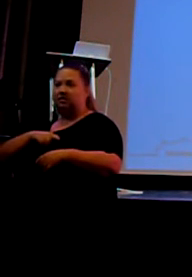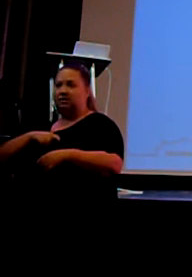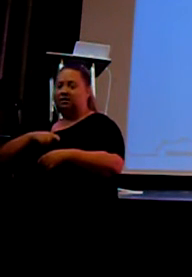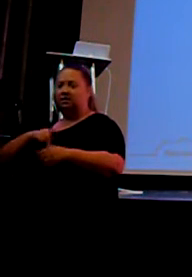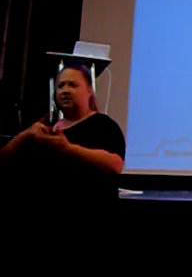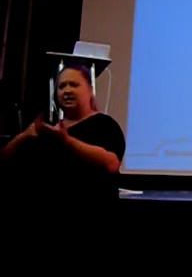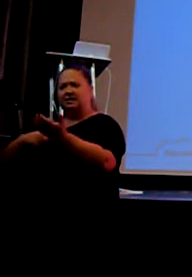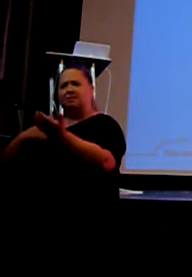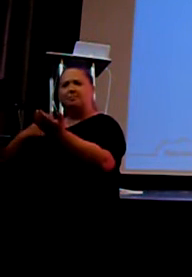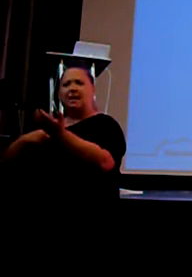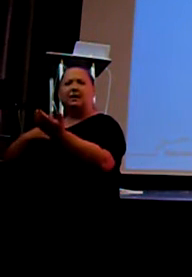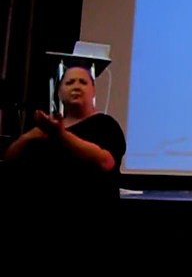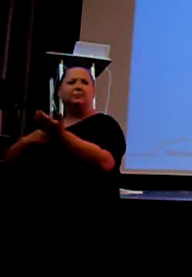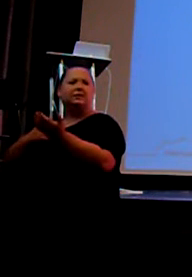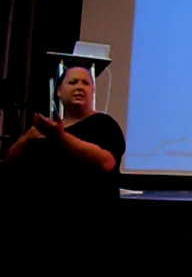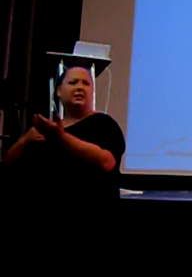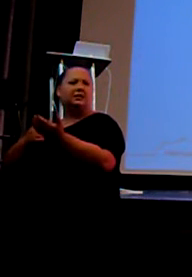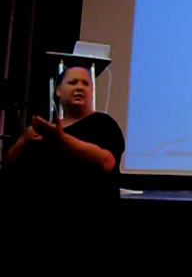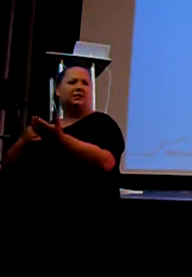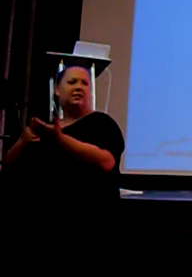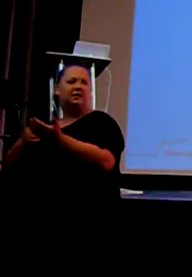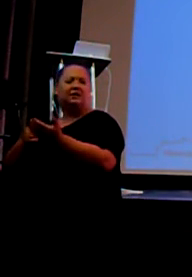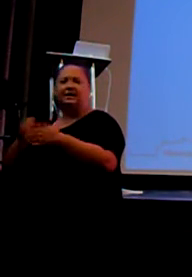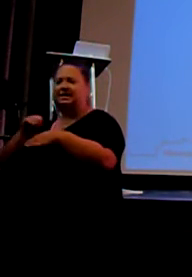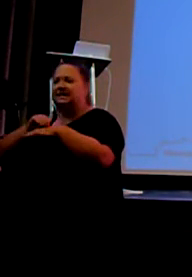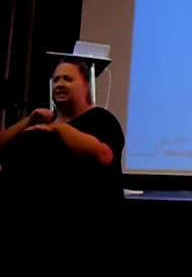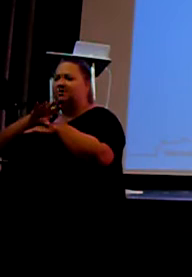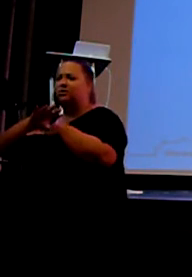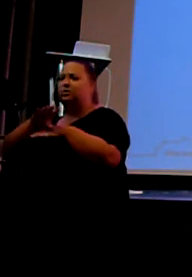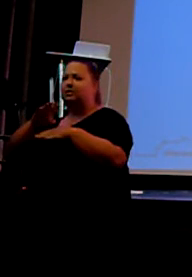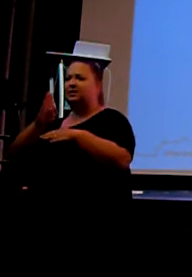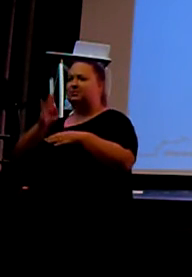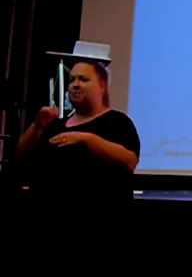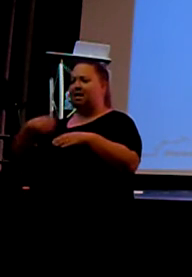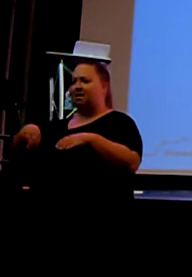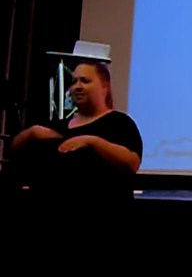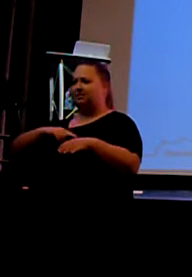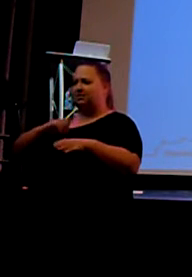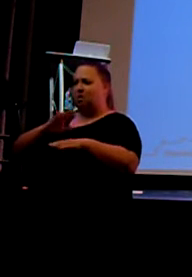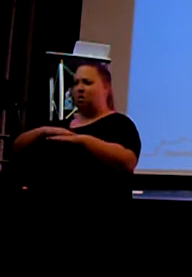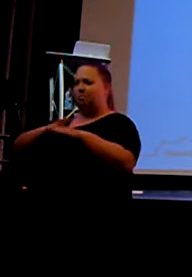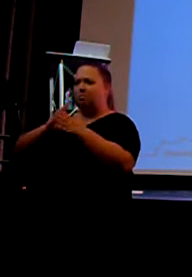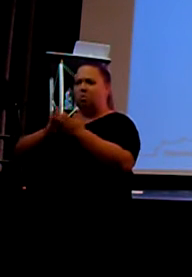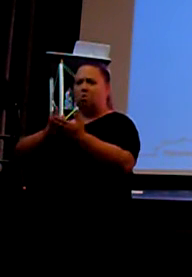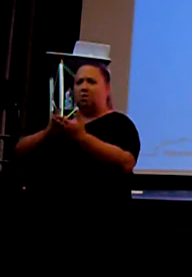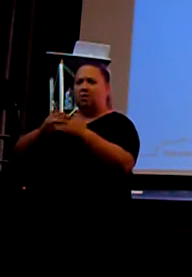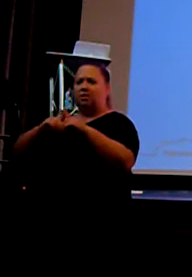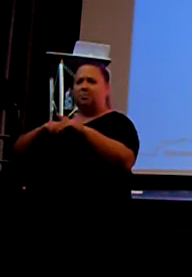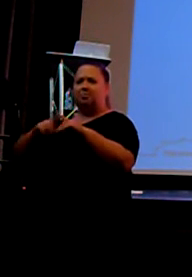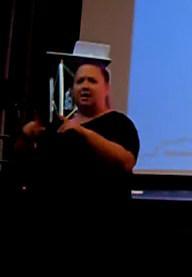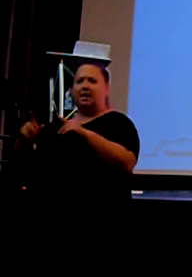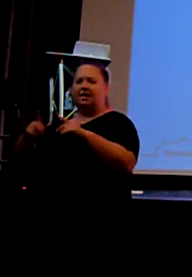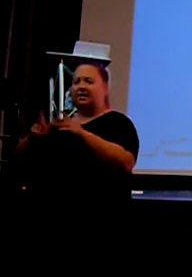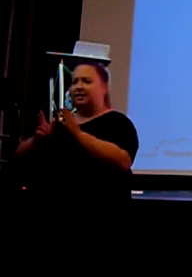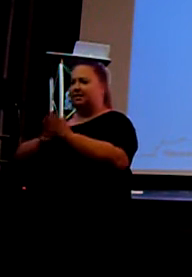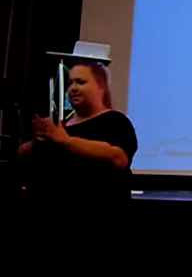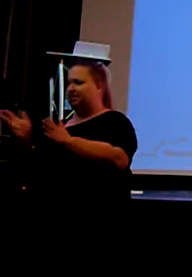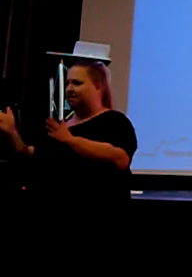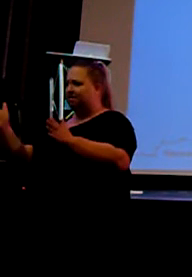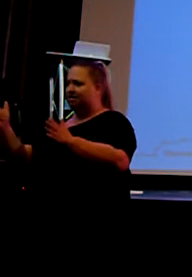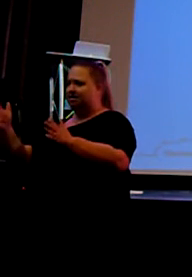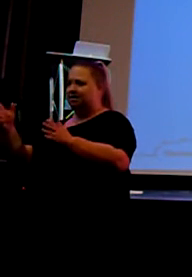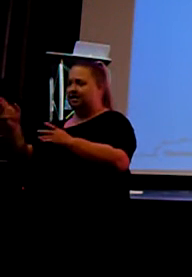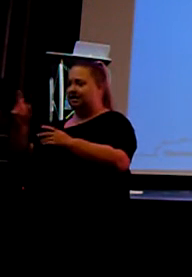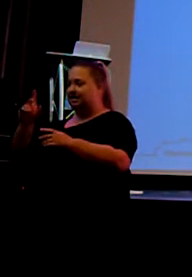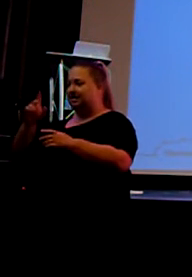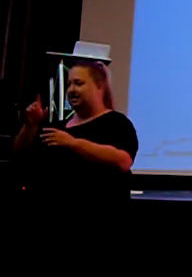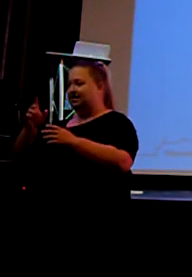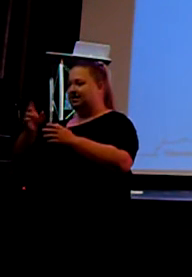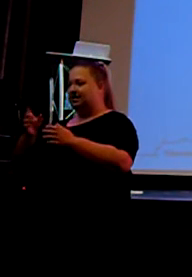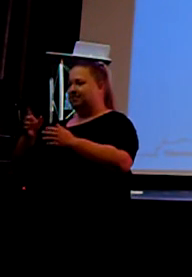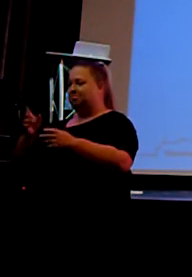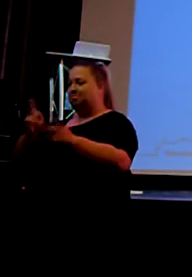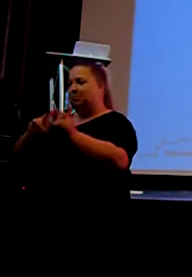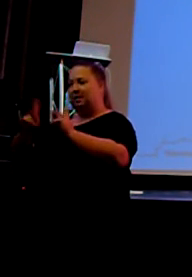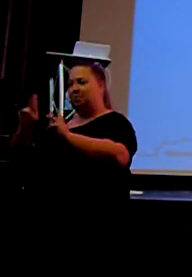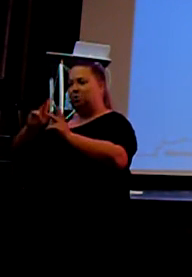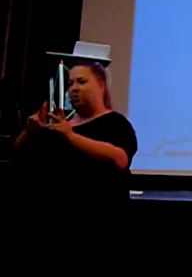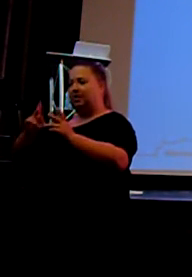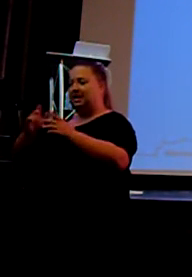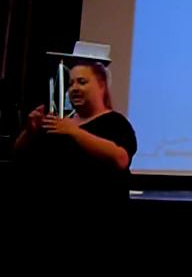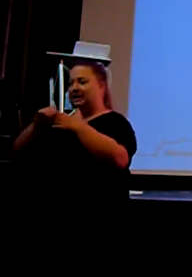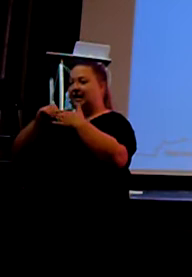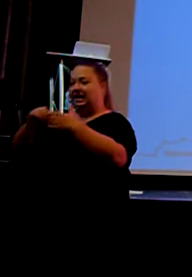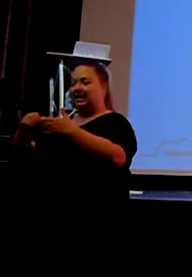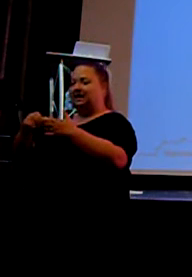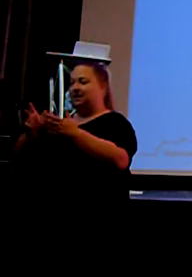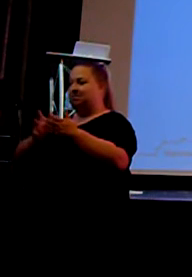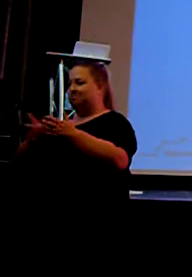it's influenced by us on board, but the deployment people are the ones that are really saying, and there's a lot of things to